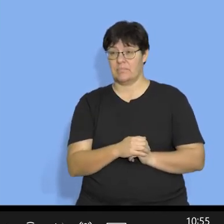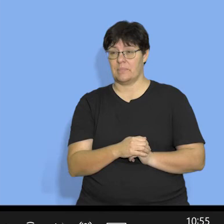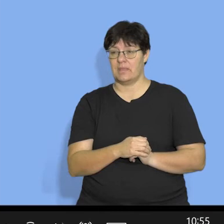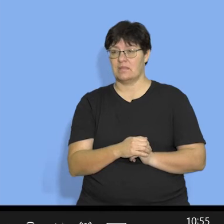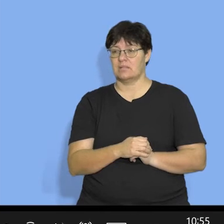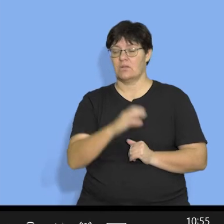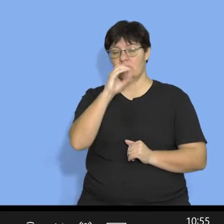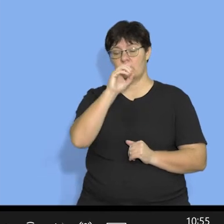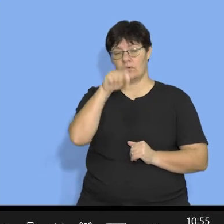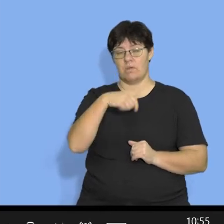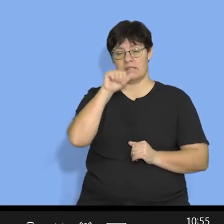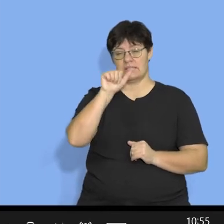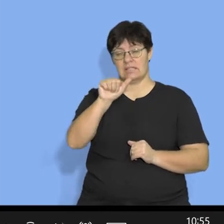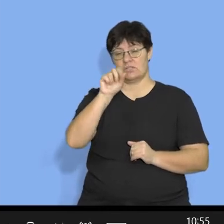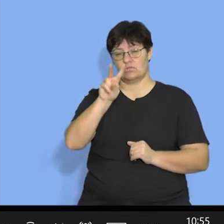And I get